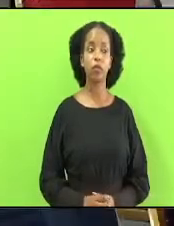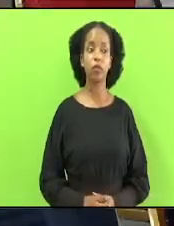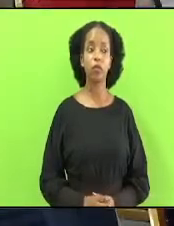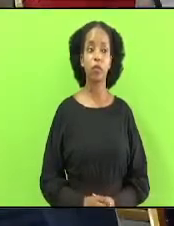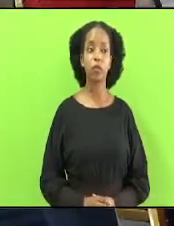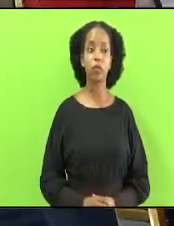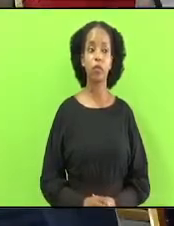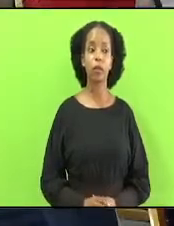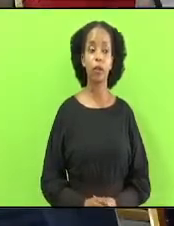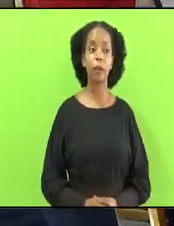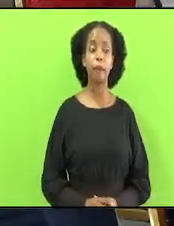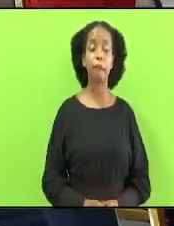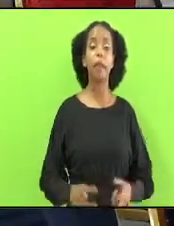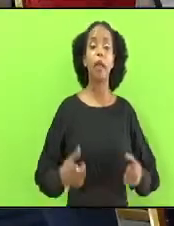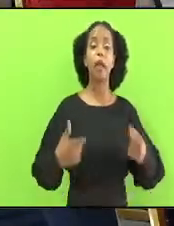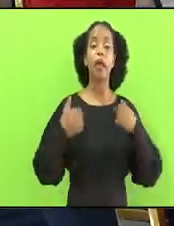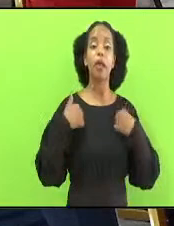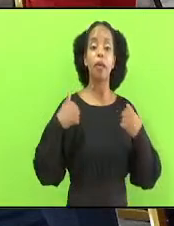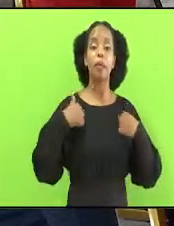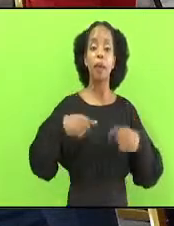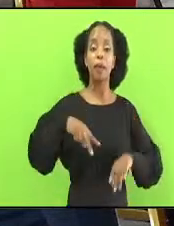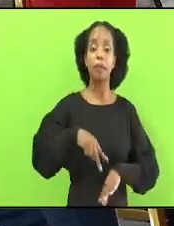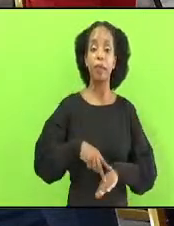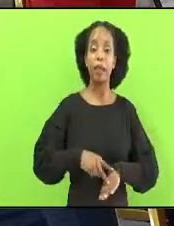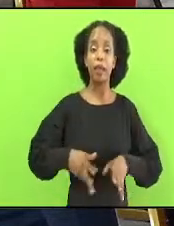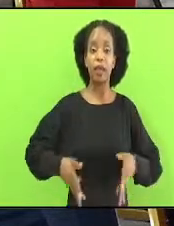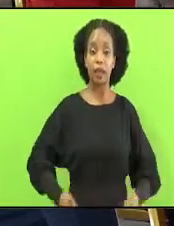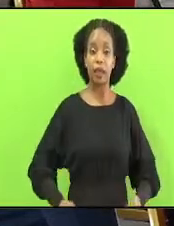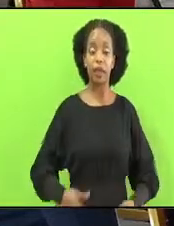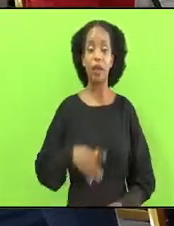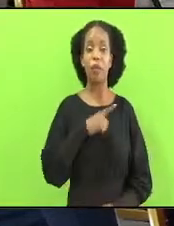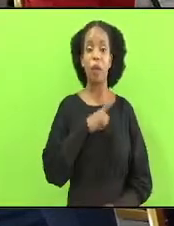Ke me yana go to say